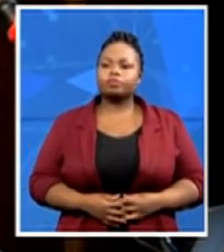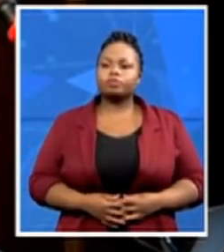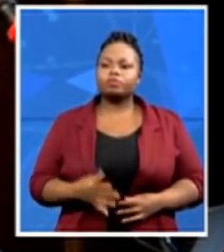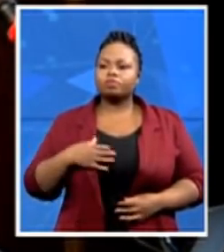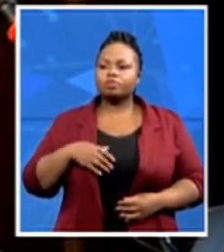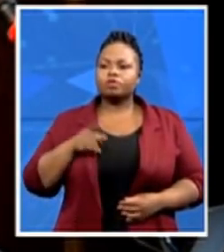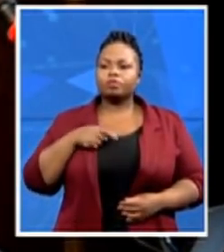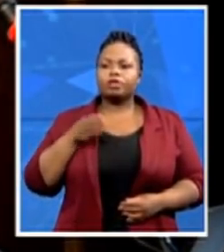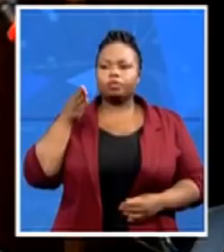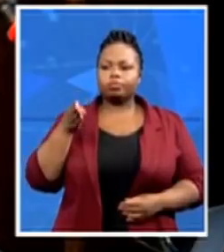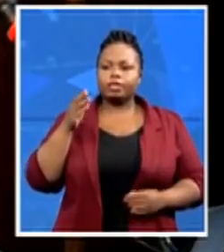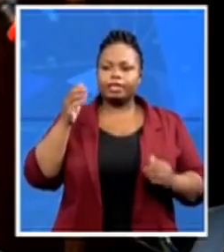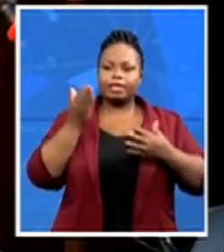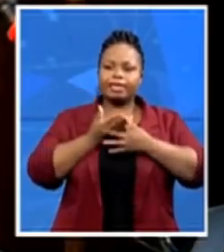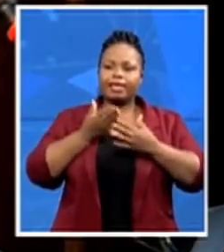matter.